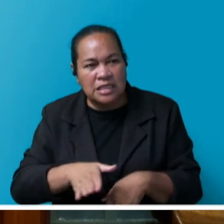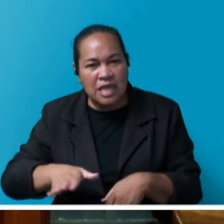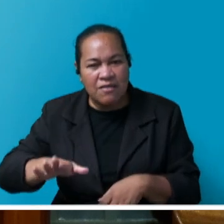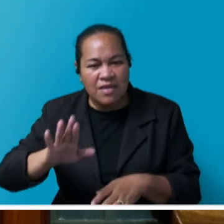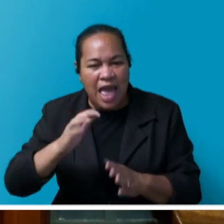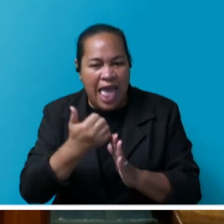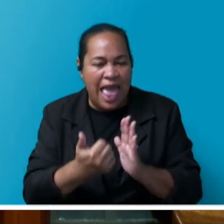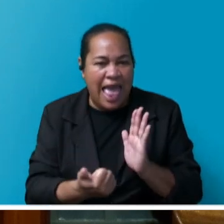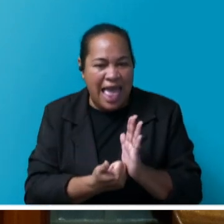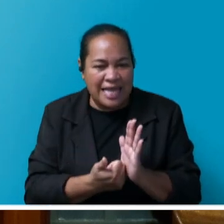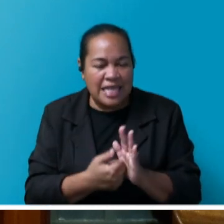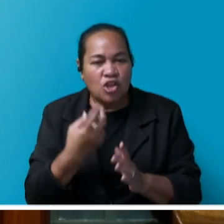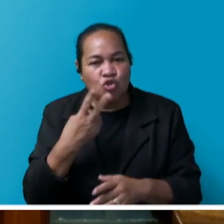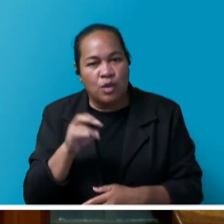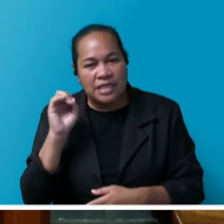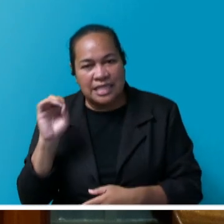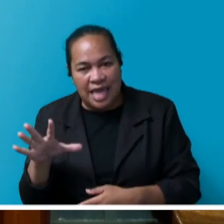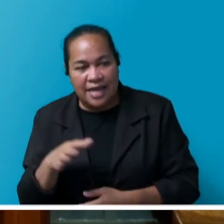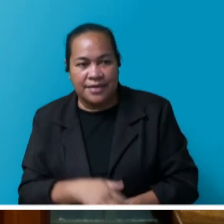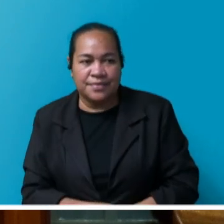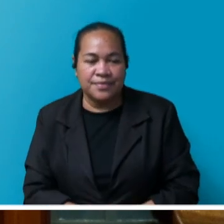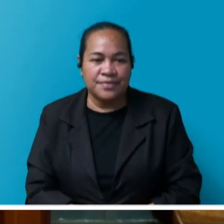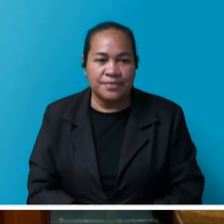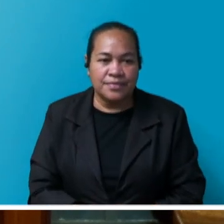2010. Mr. Speaker, the